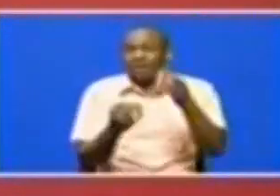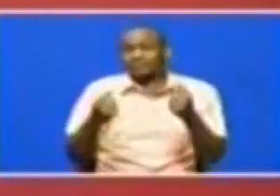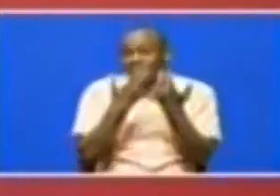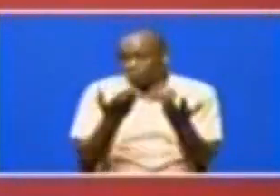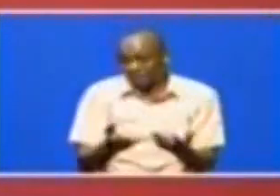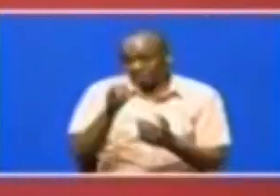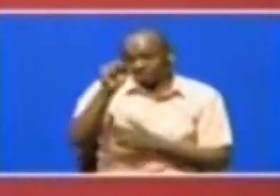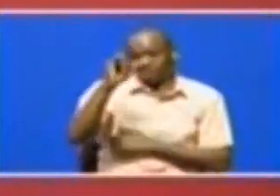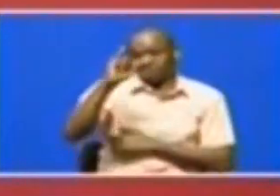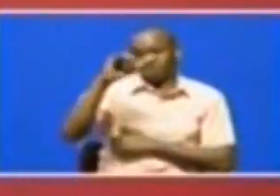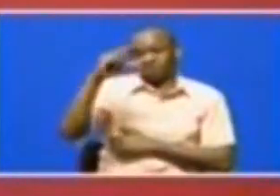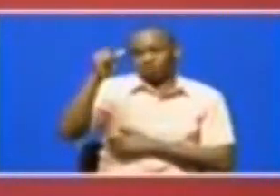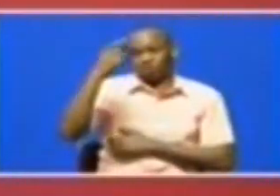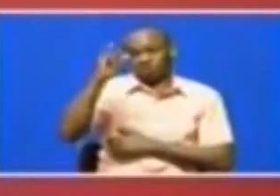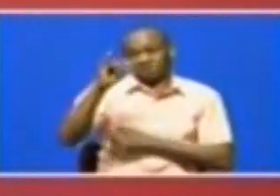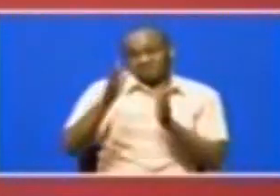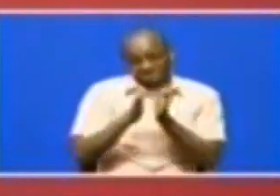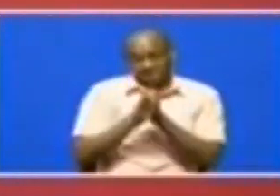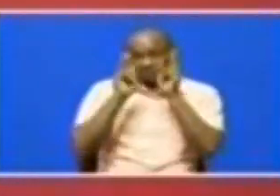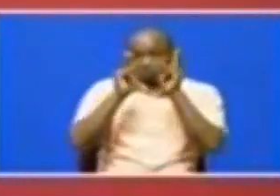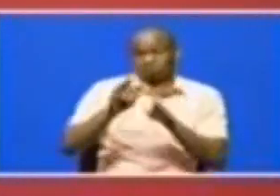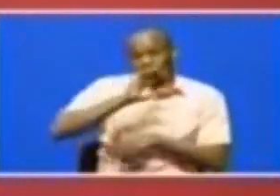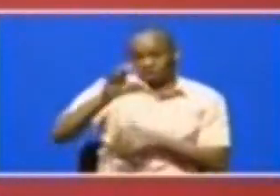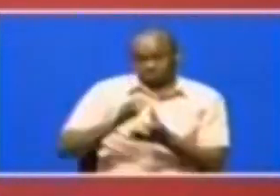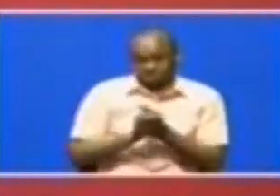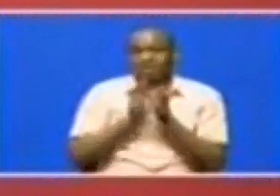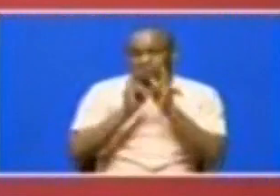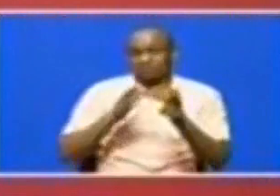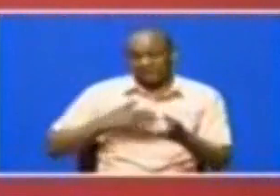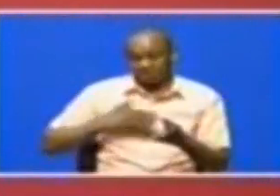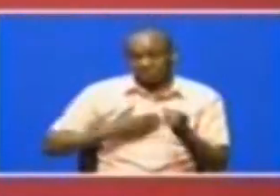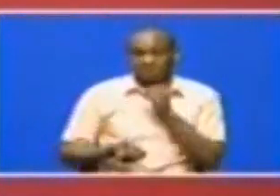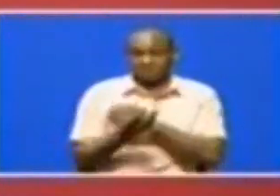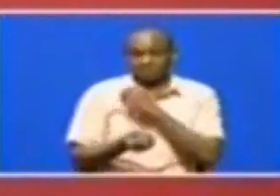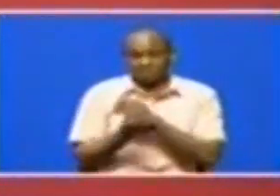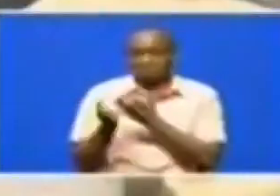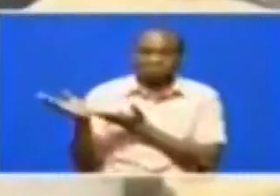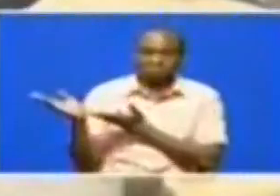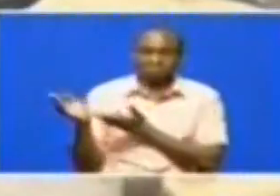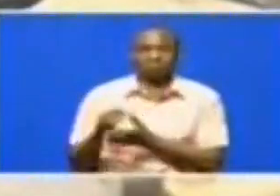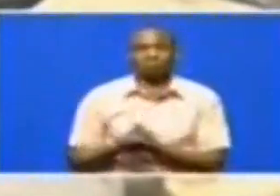in Sigoti in Kisumu's Nyakach constituency, Rashid Ronald reports.